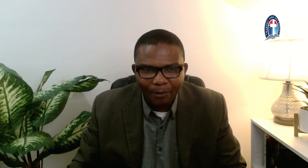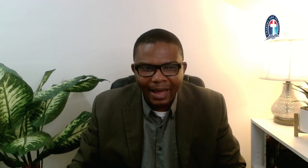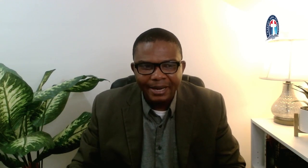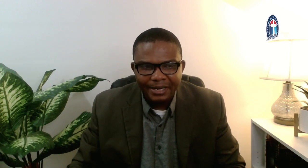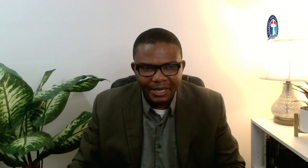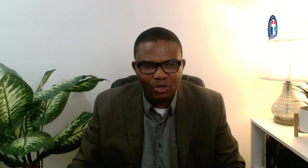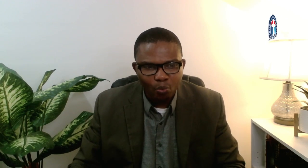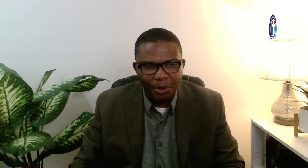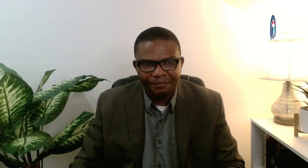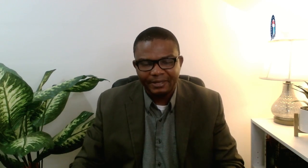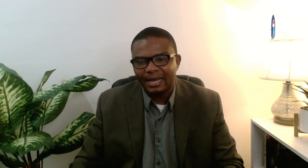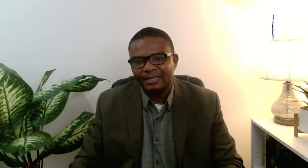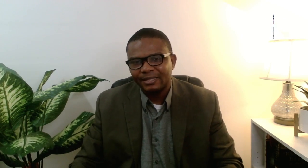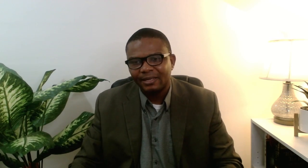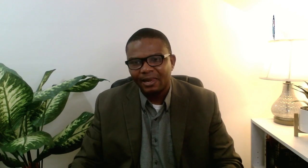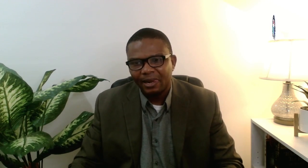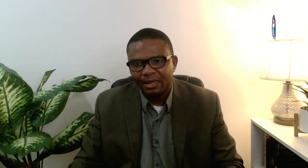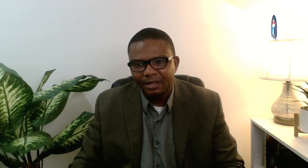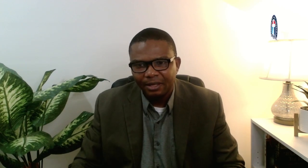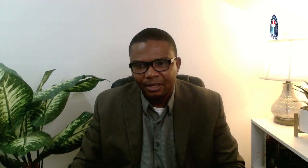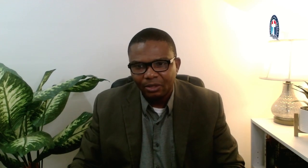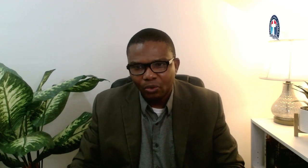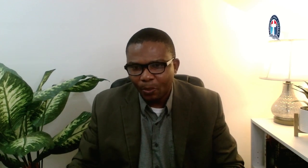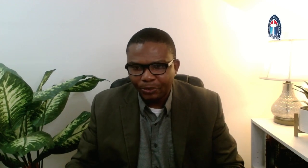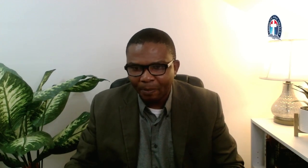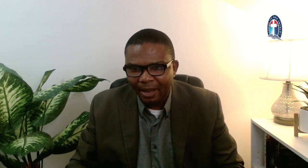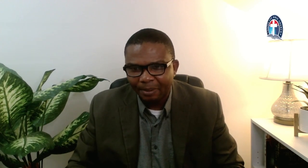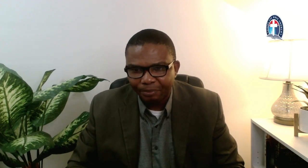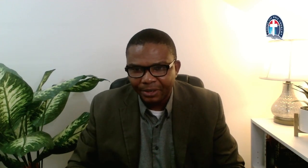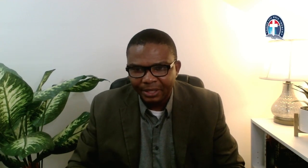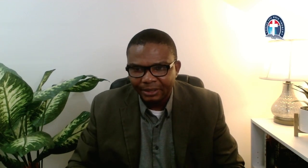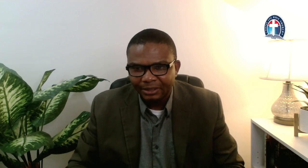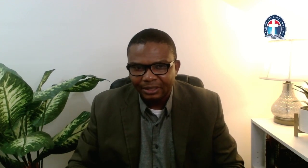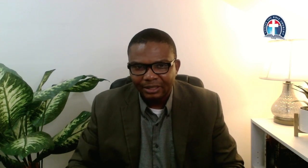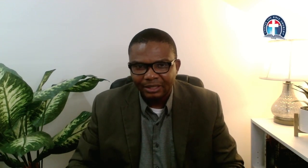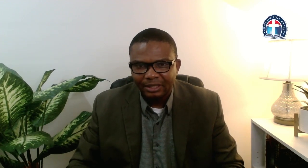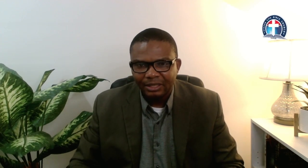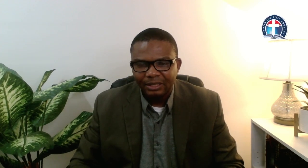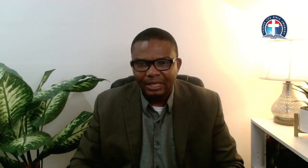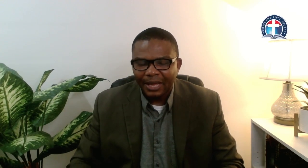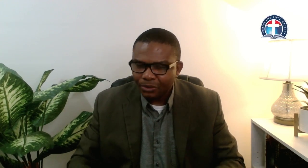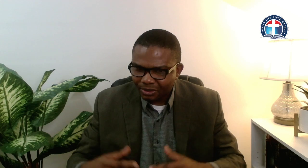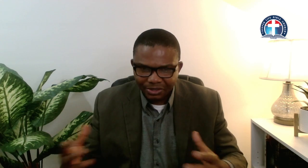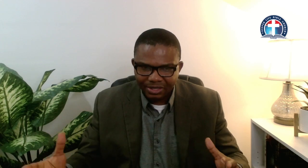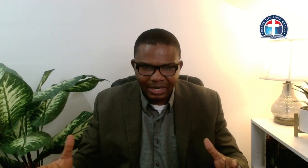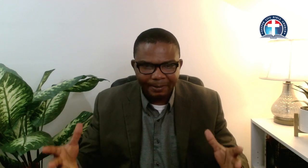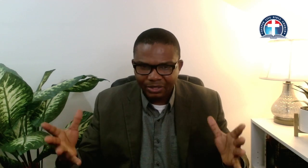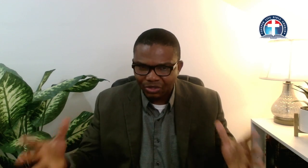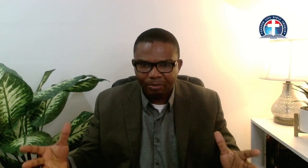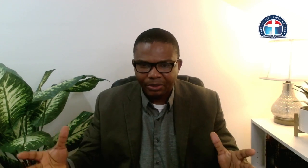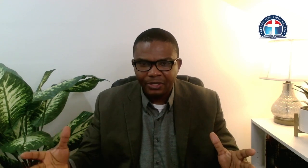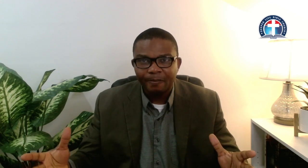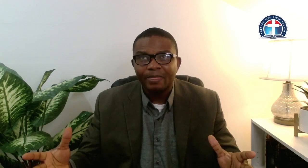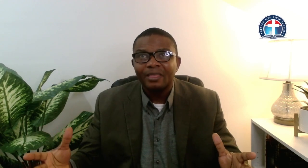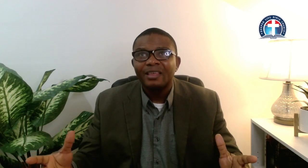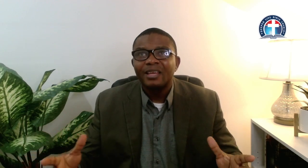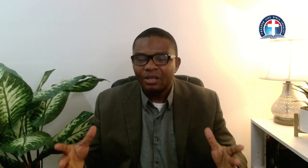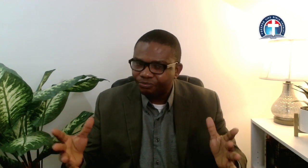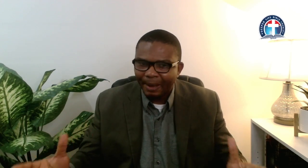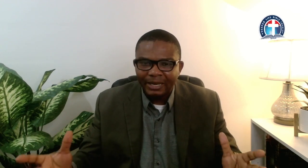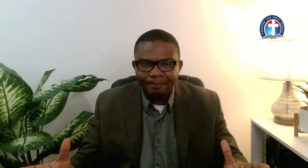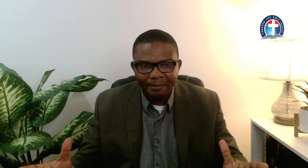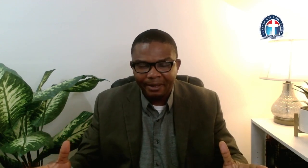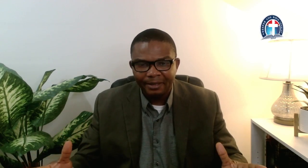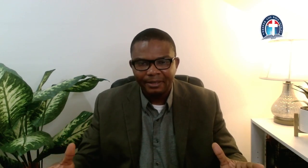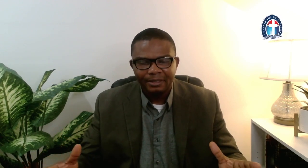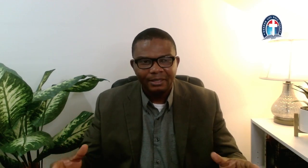There is power in the word of God. Open your mouth and pray. Are you concerned about somebody?